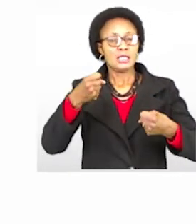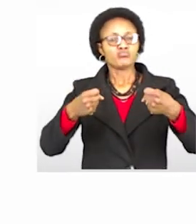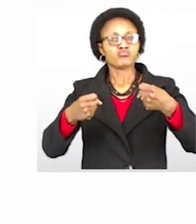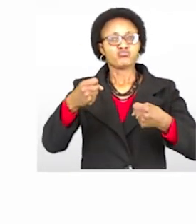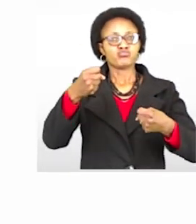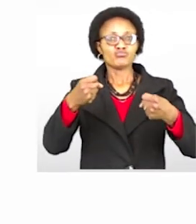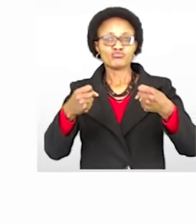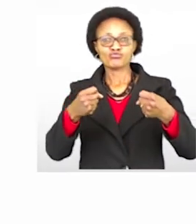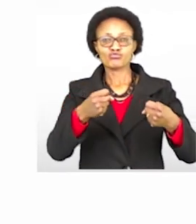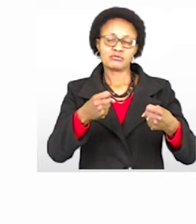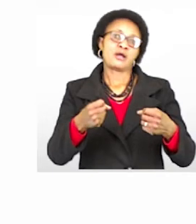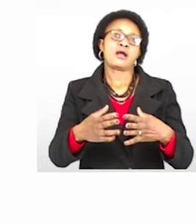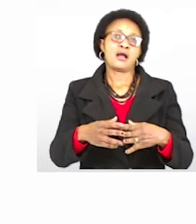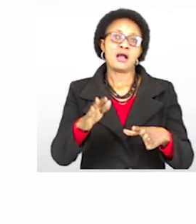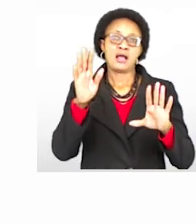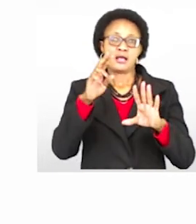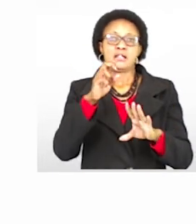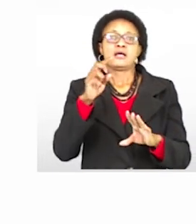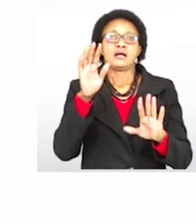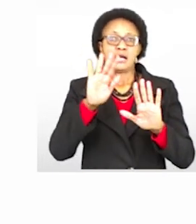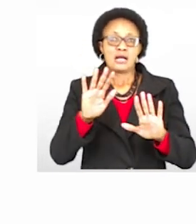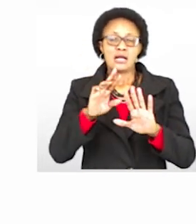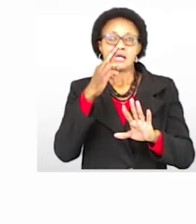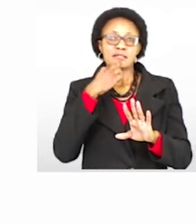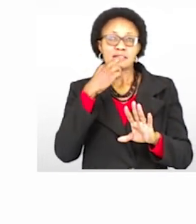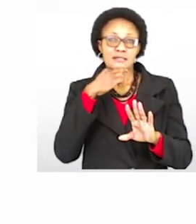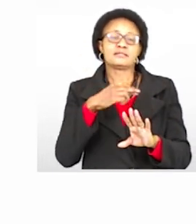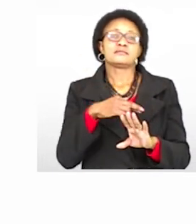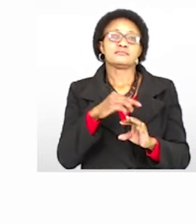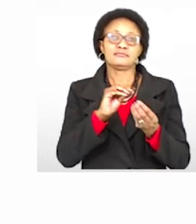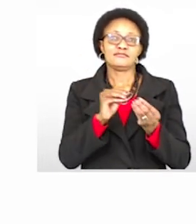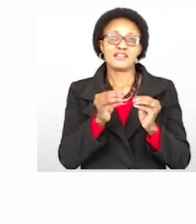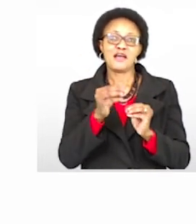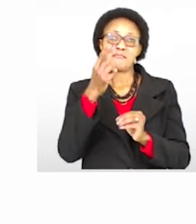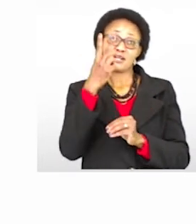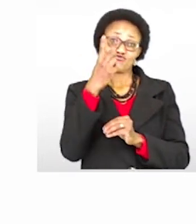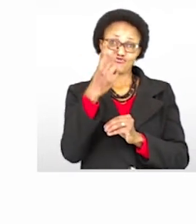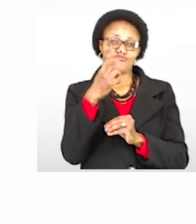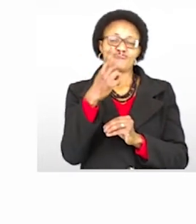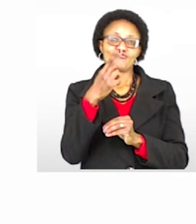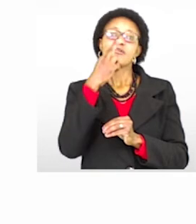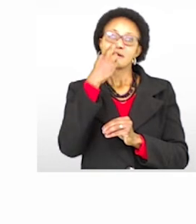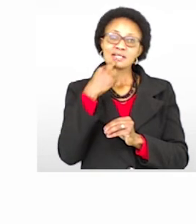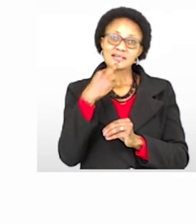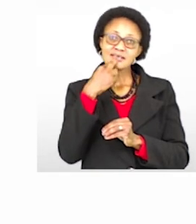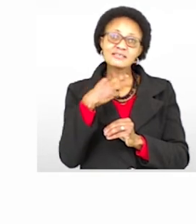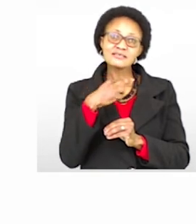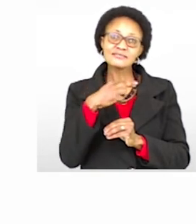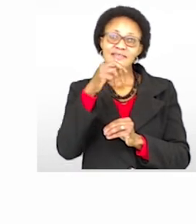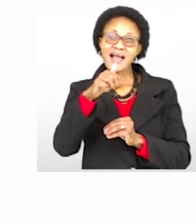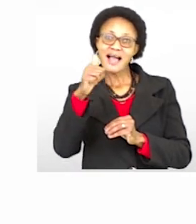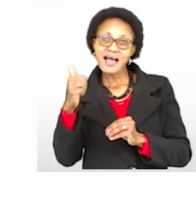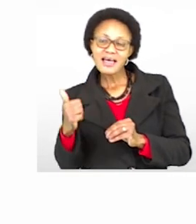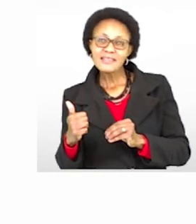them. So you are going to color the number 2 with the red color. The next color